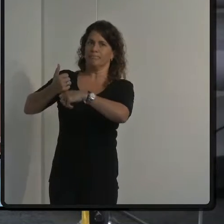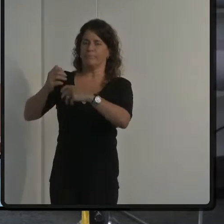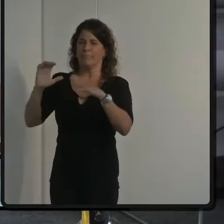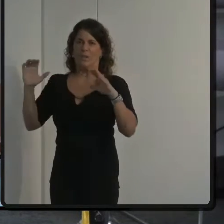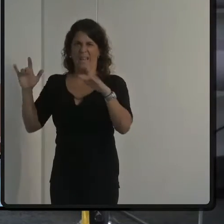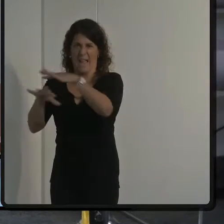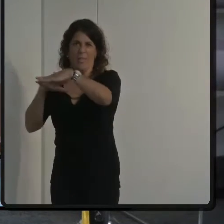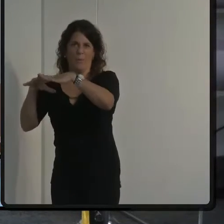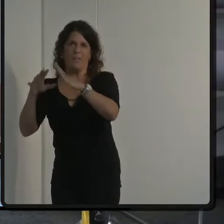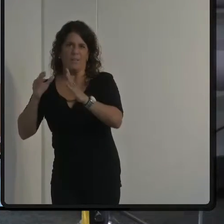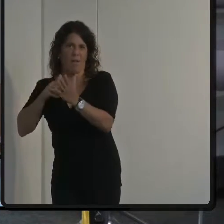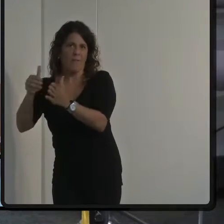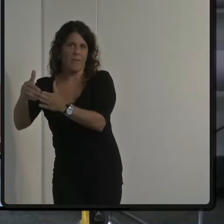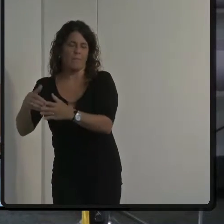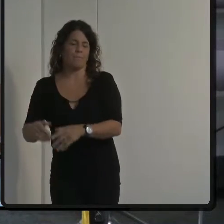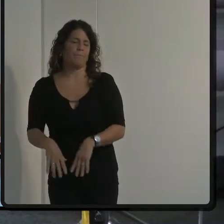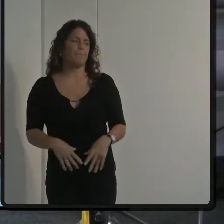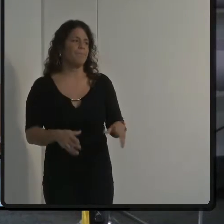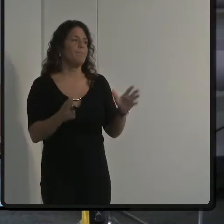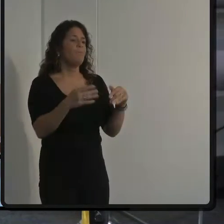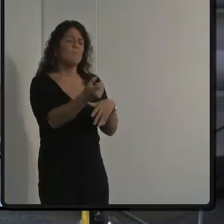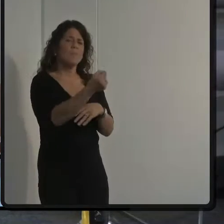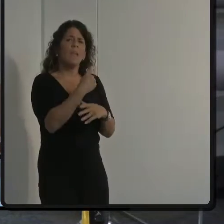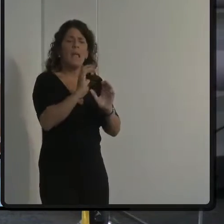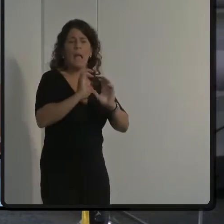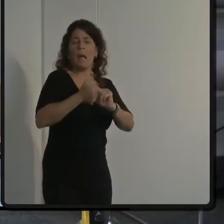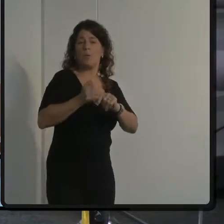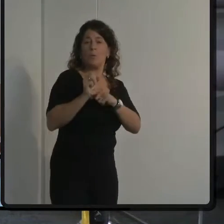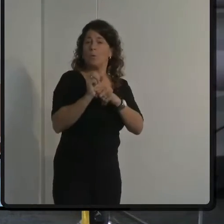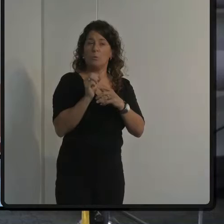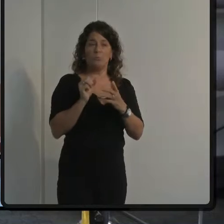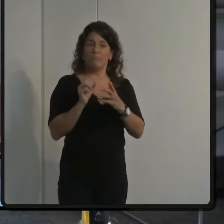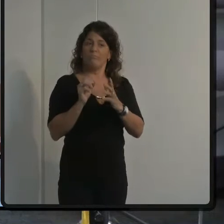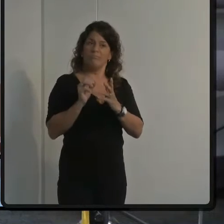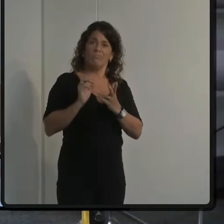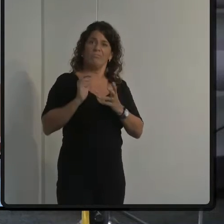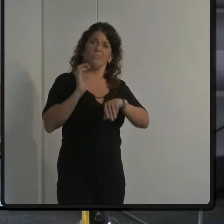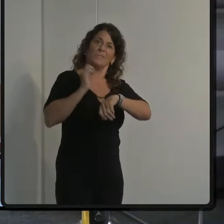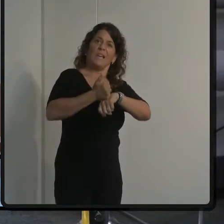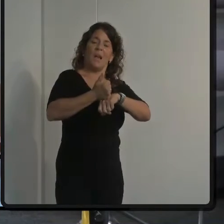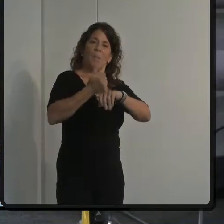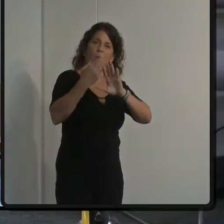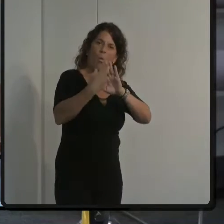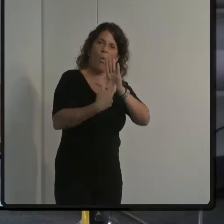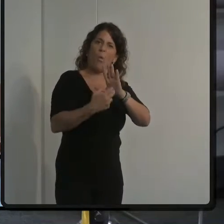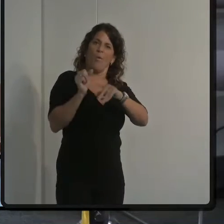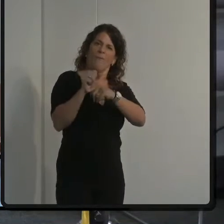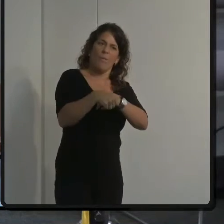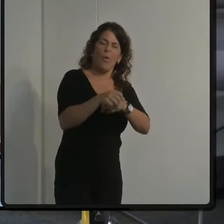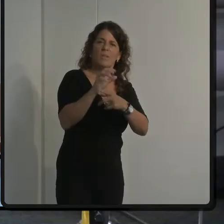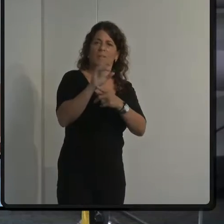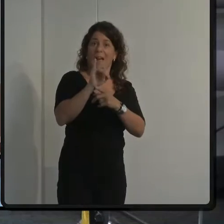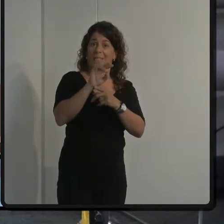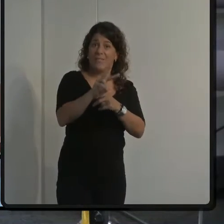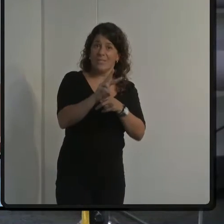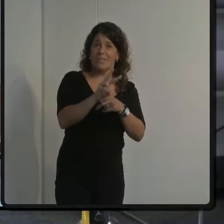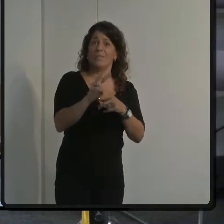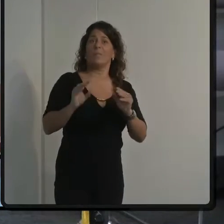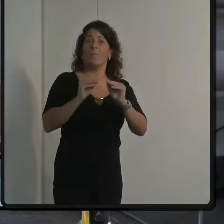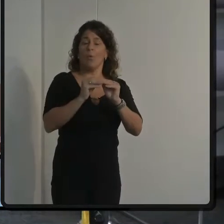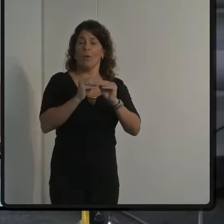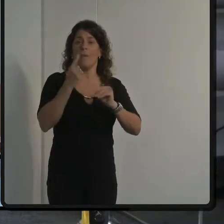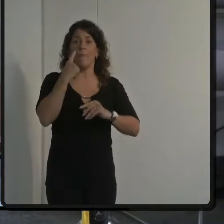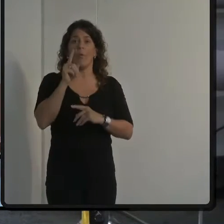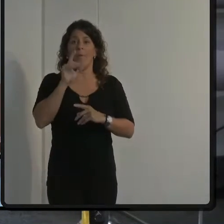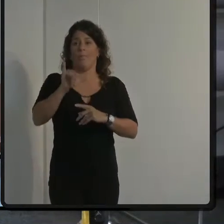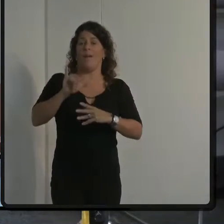enforcing Isla Vista differently than other parts of the community? So as I shared, the community are coming together